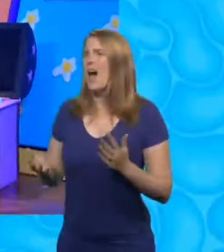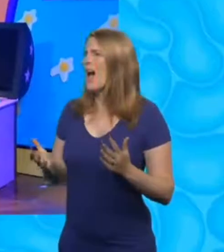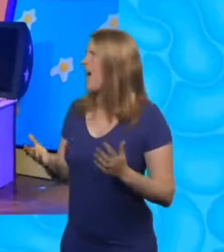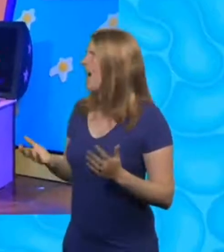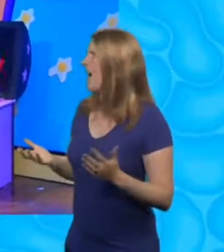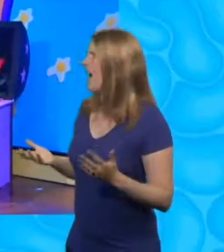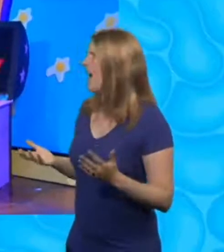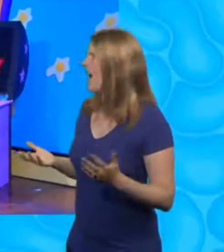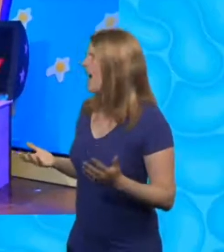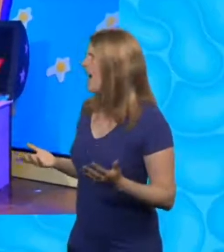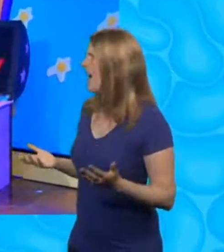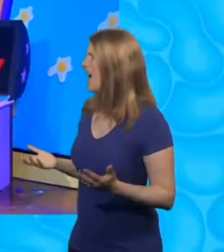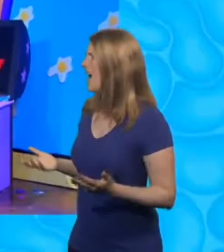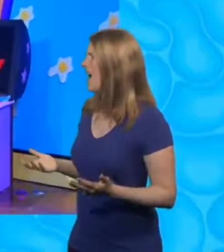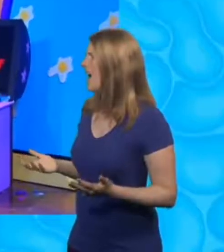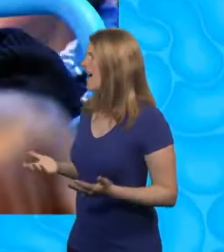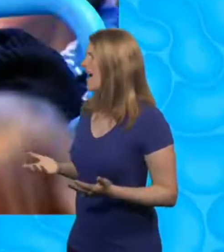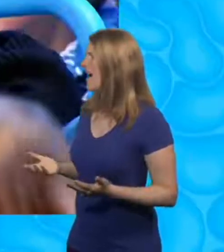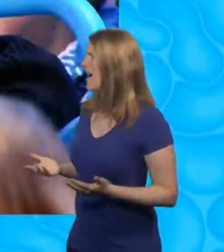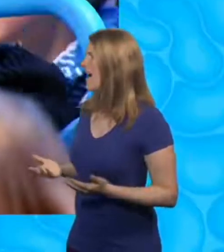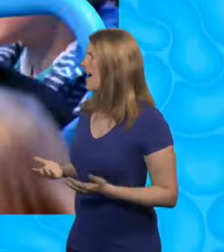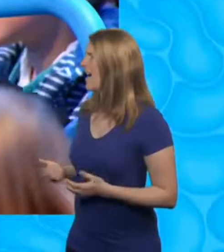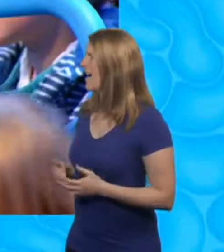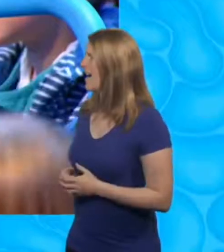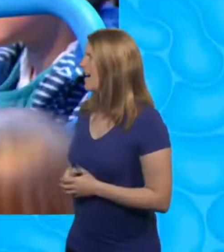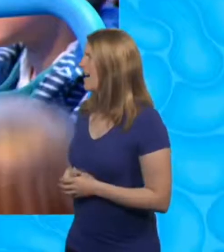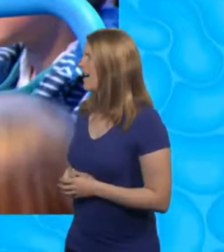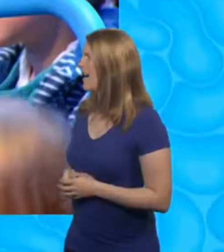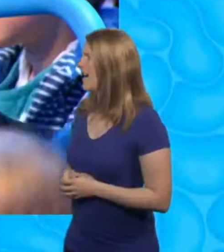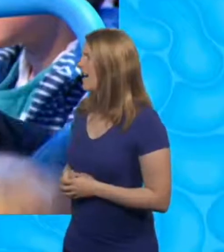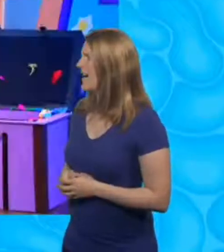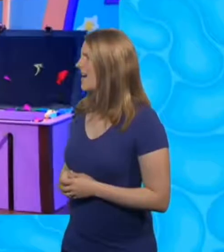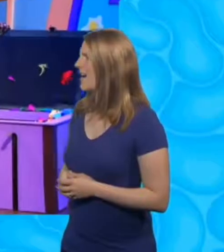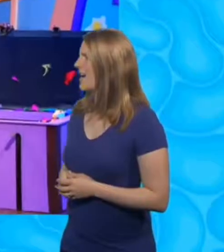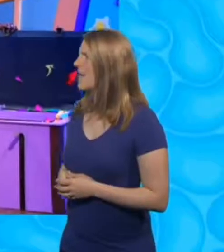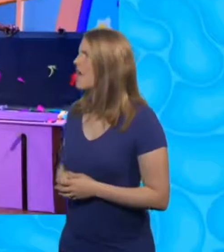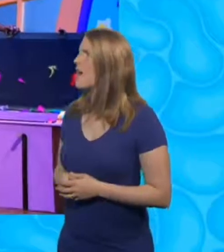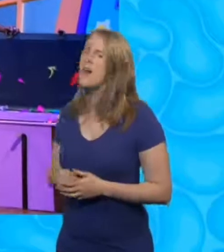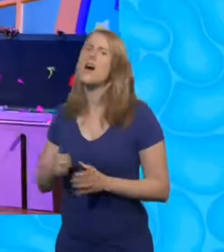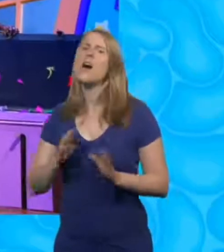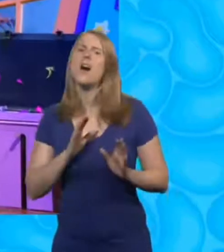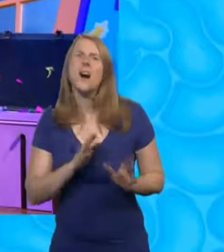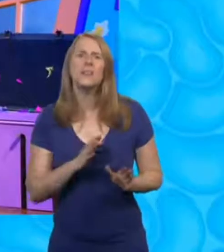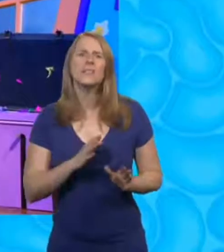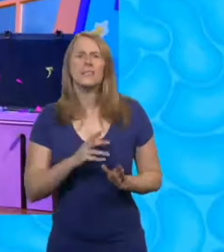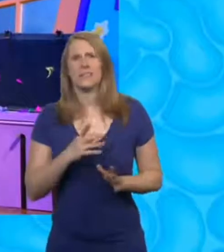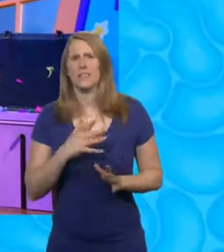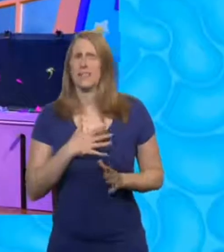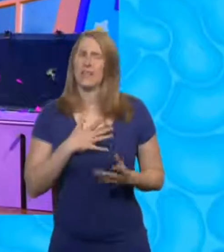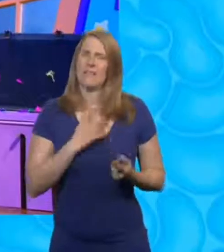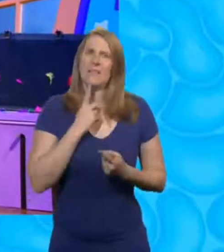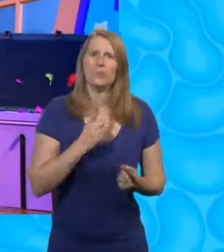Oh, Dakota, look, we've got a confession to make.